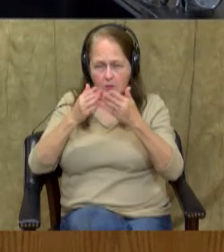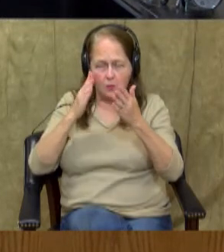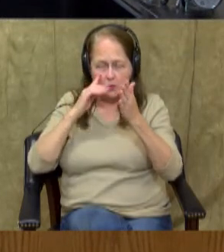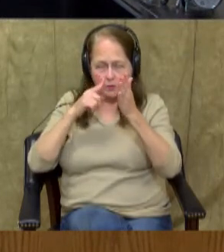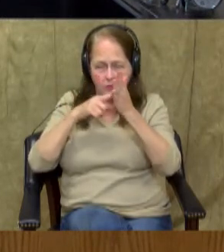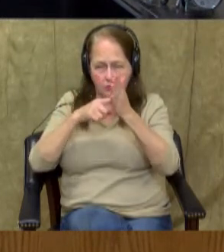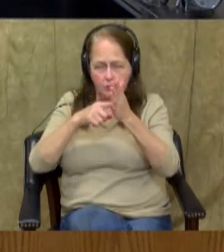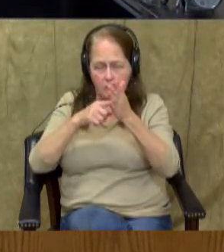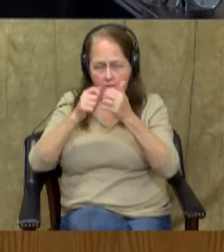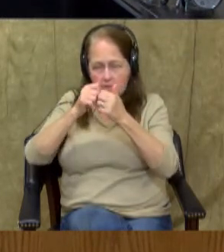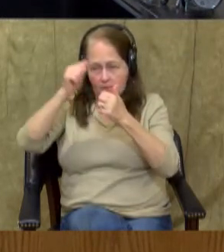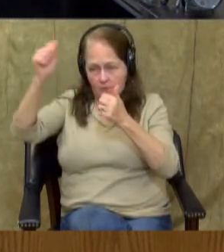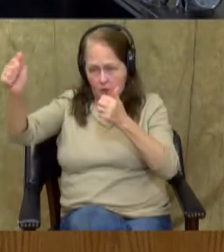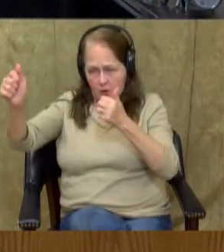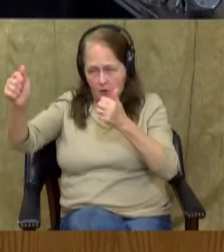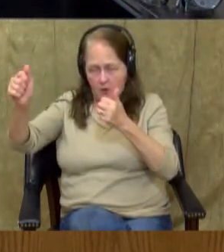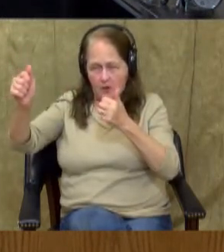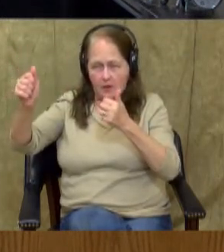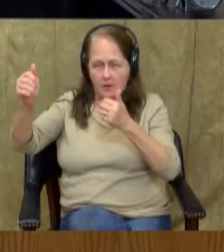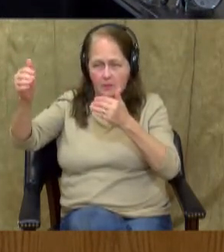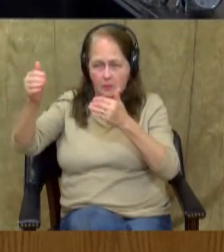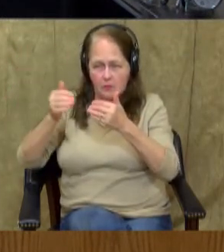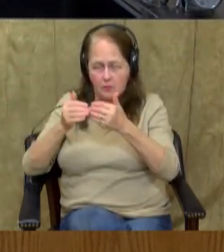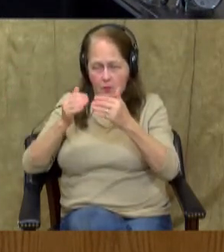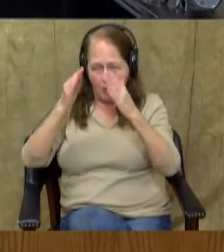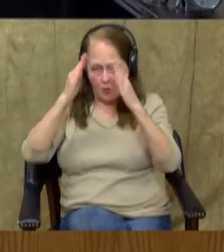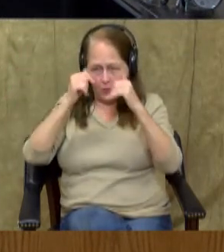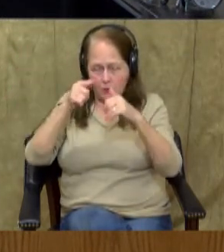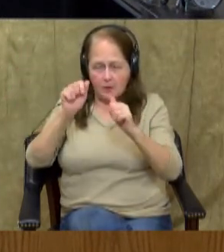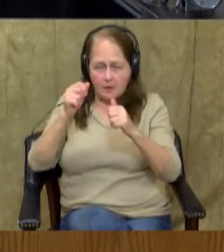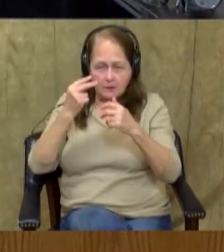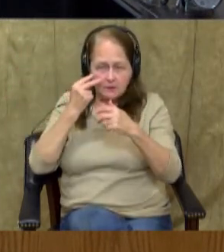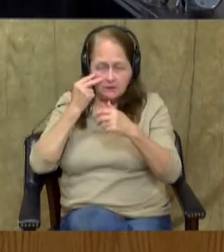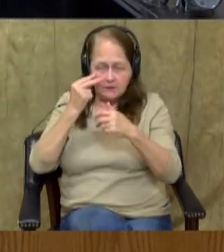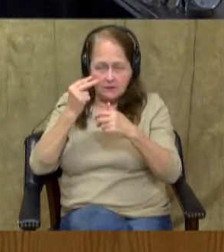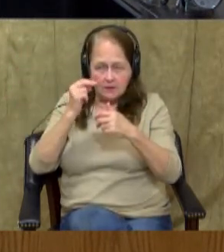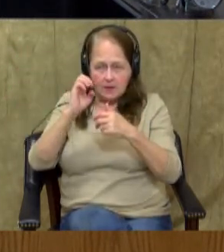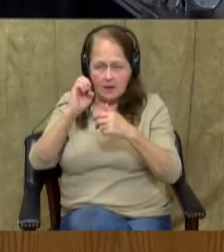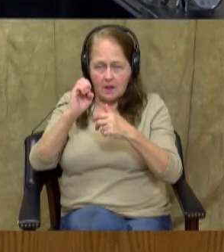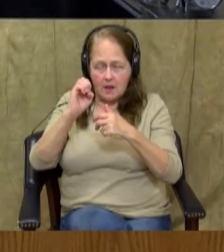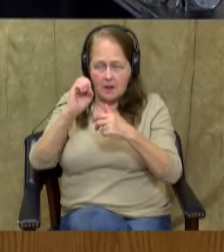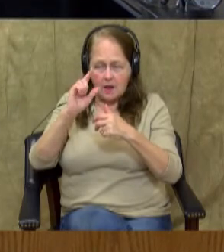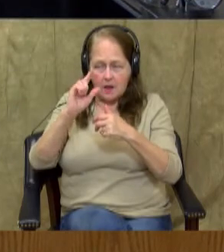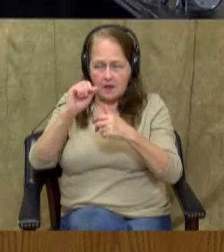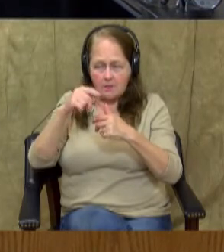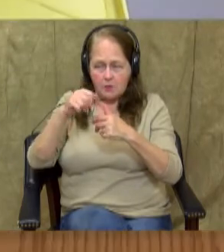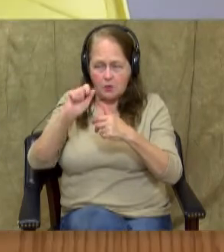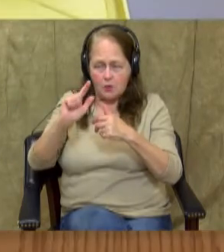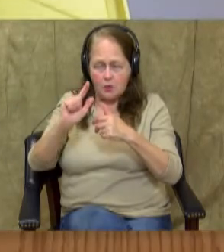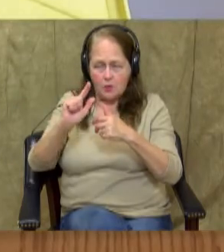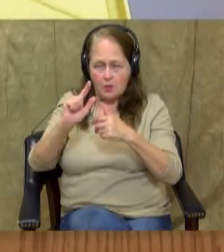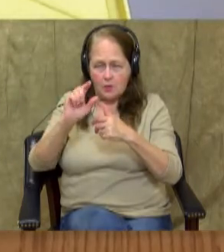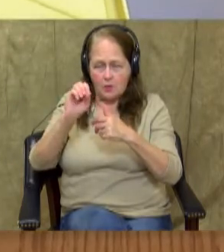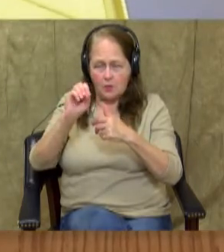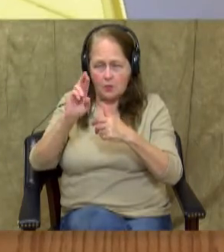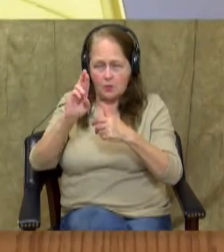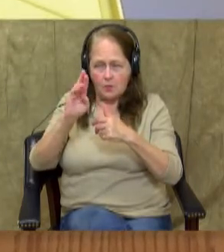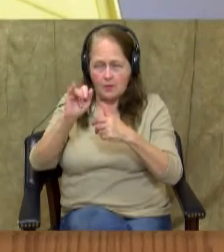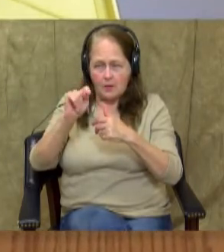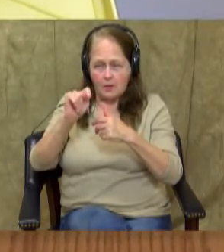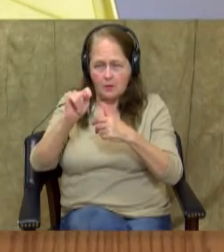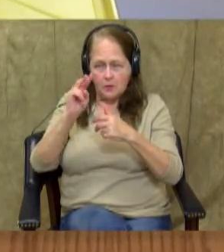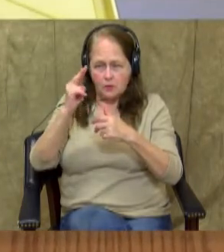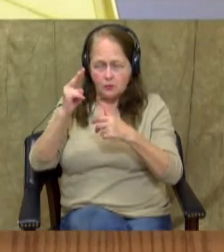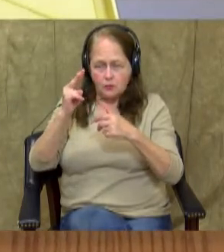up a little bit. Hopefully you can see this elliptical orbit. And these 2